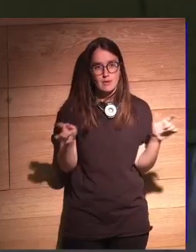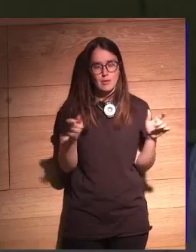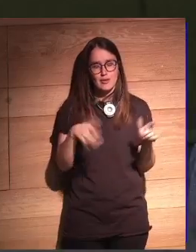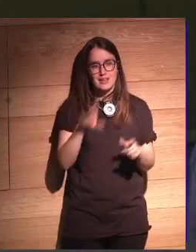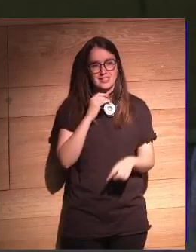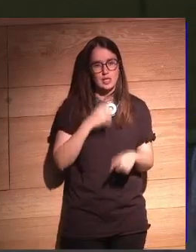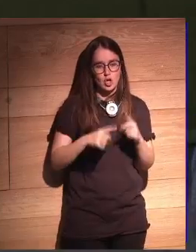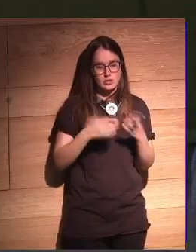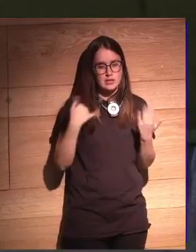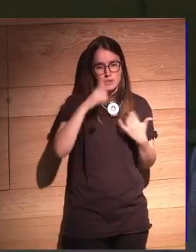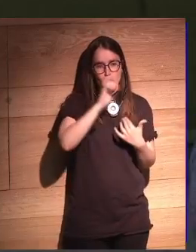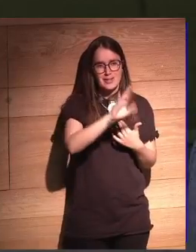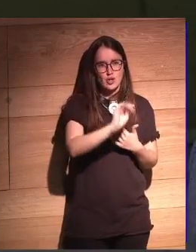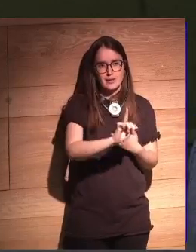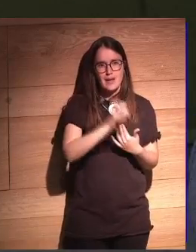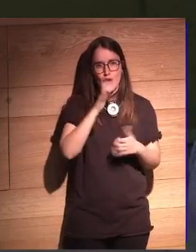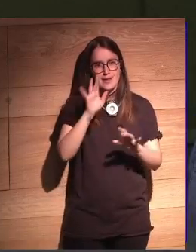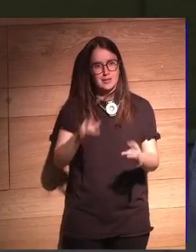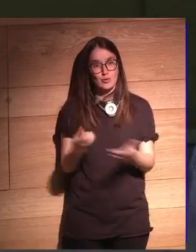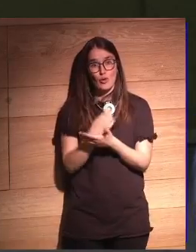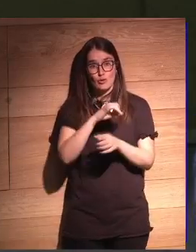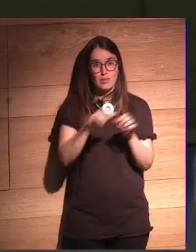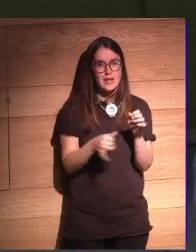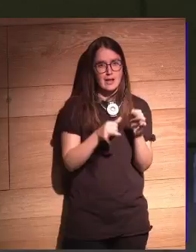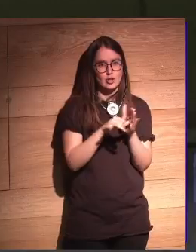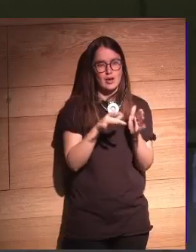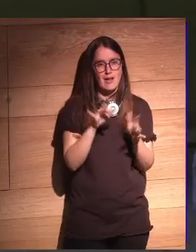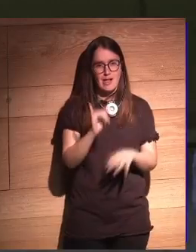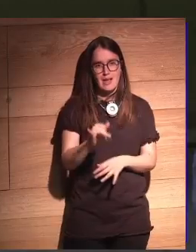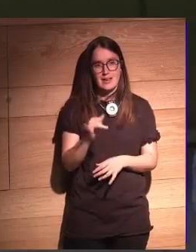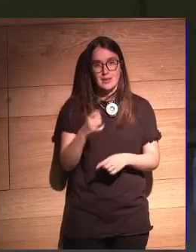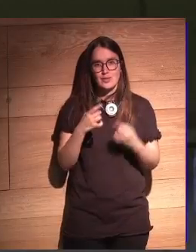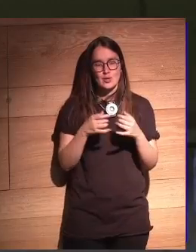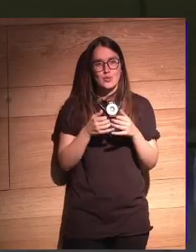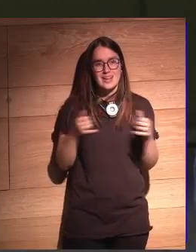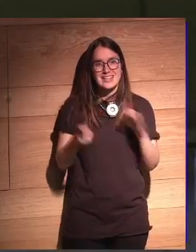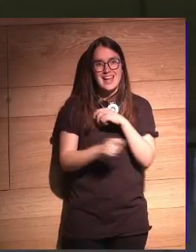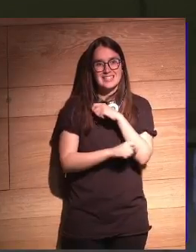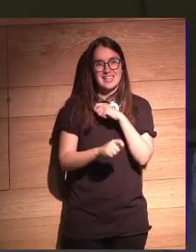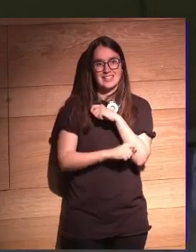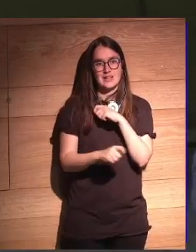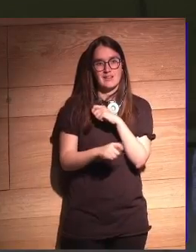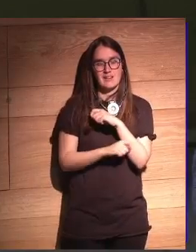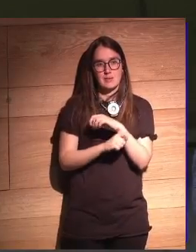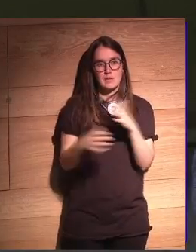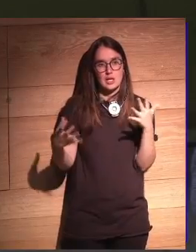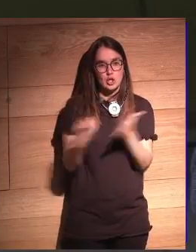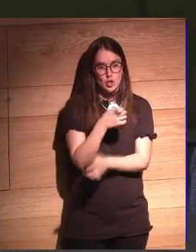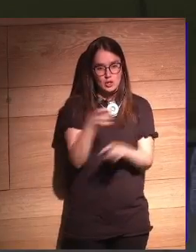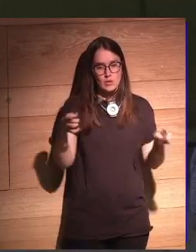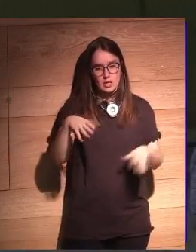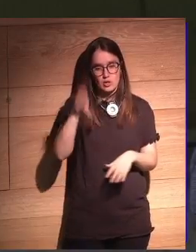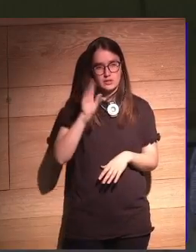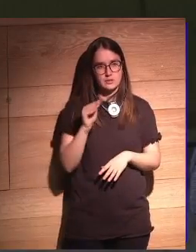a house. So the reality forces us to understand things that are going on that we did not know